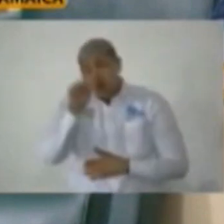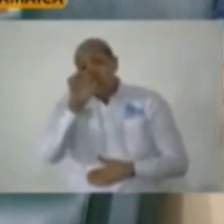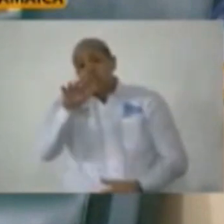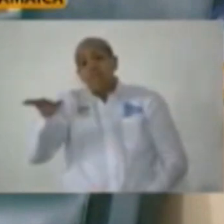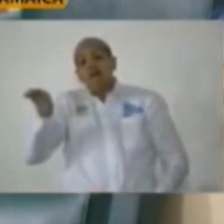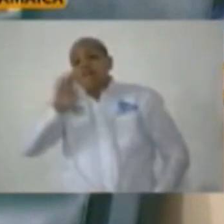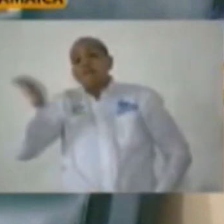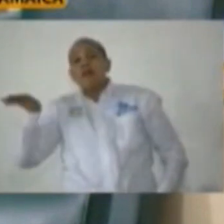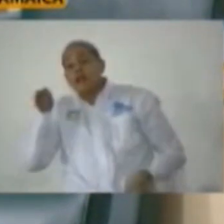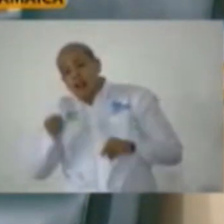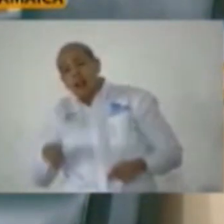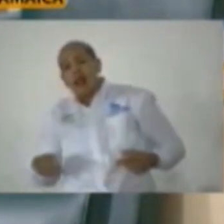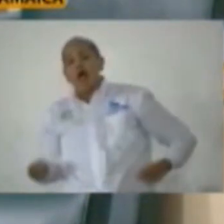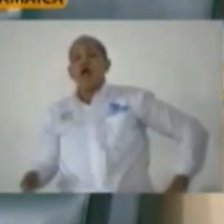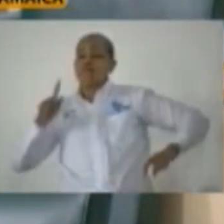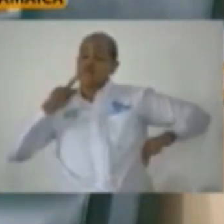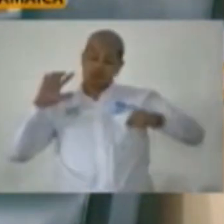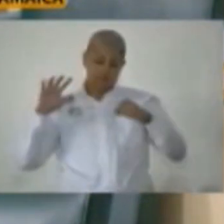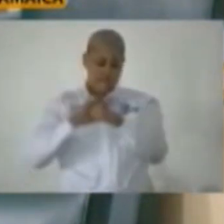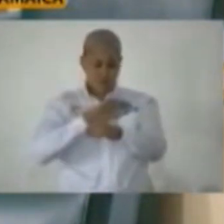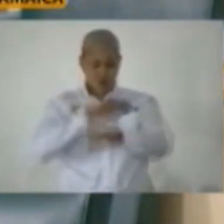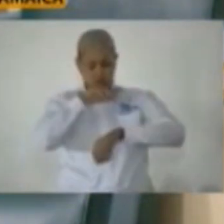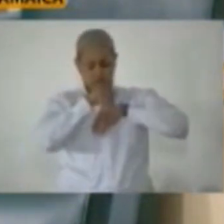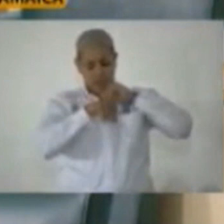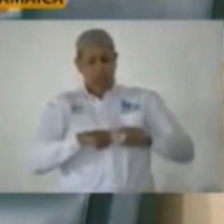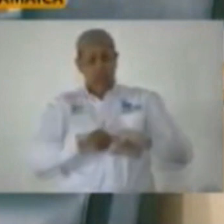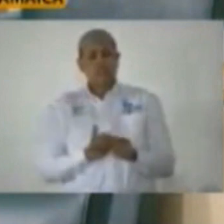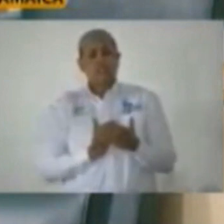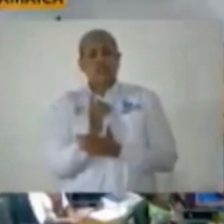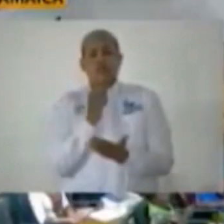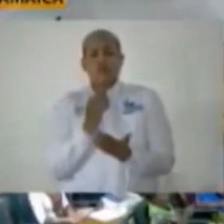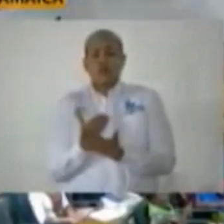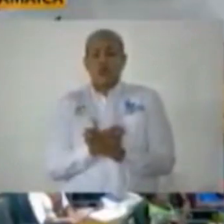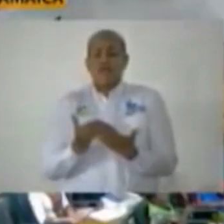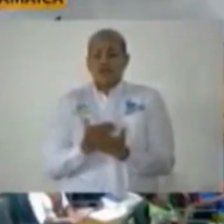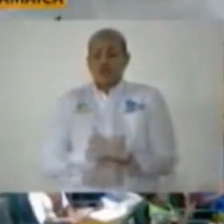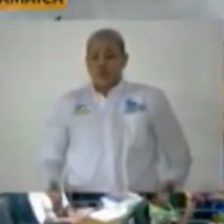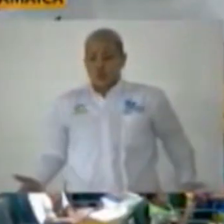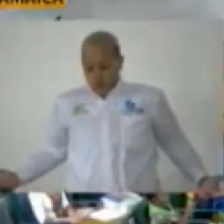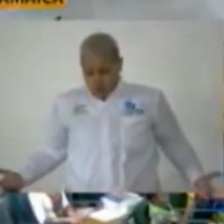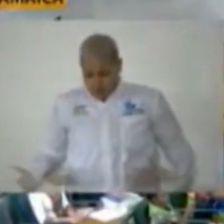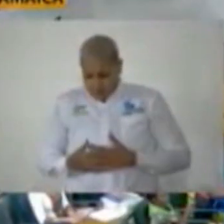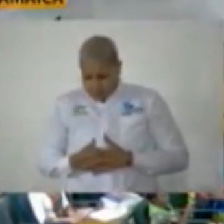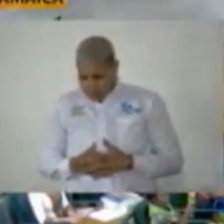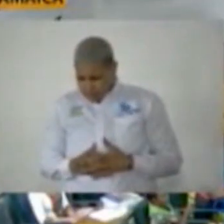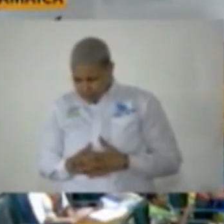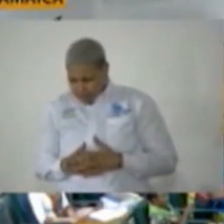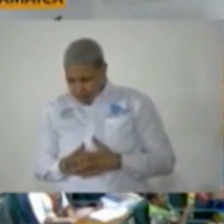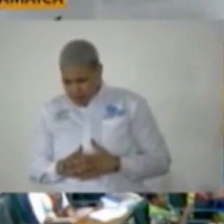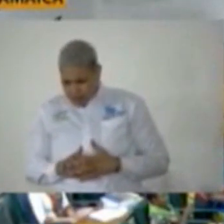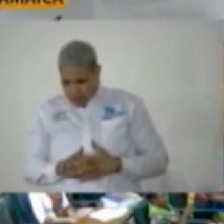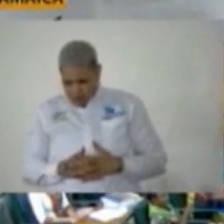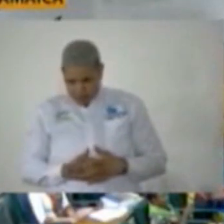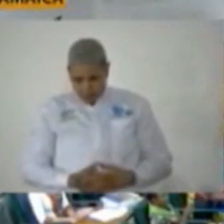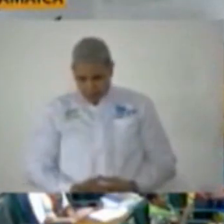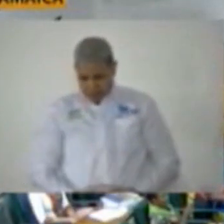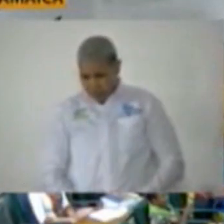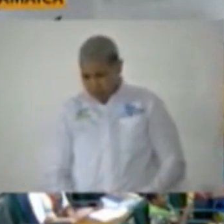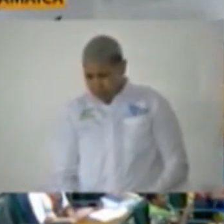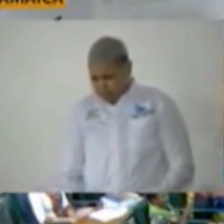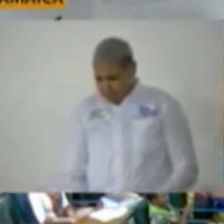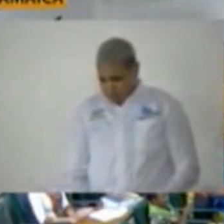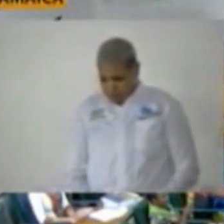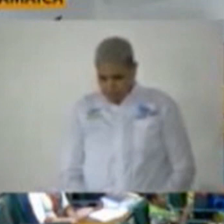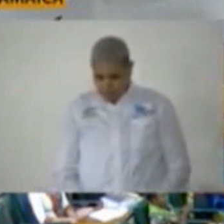$155 billion being fully financed by revenue. Now, Dr. Clark says the debt is on a